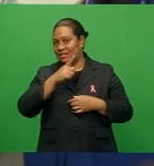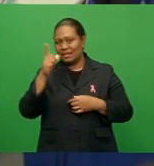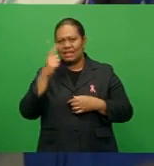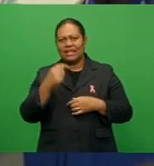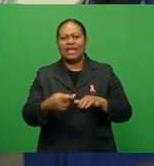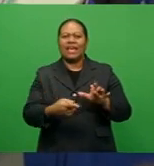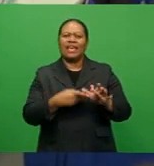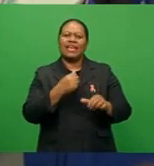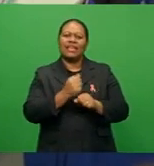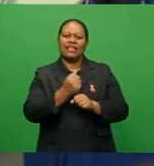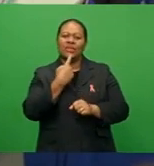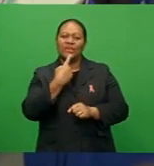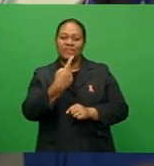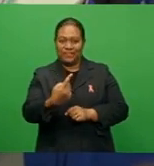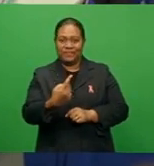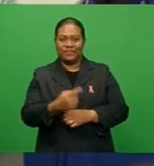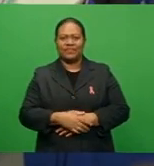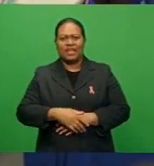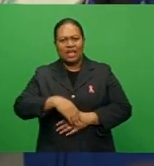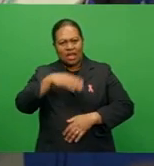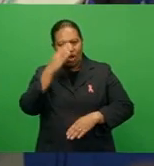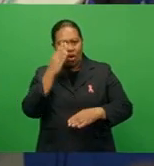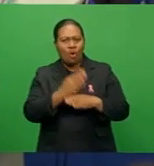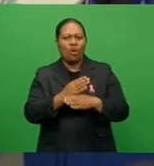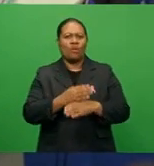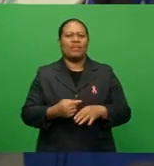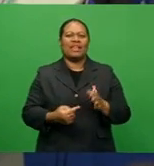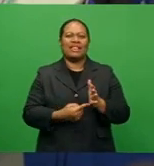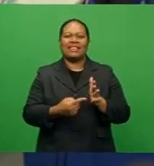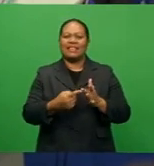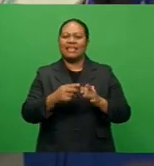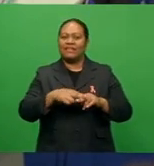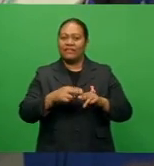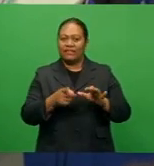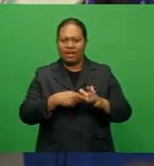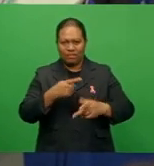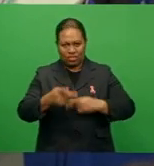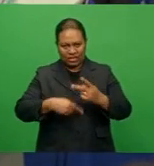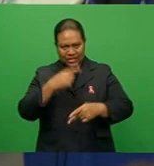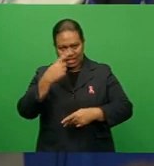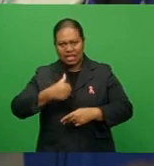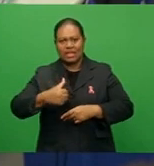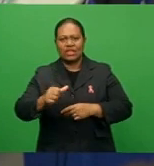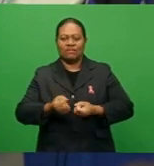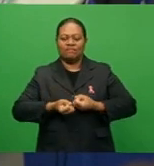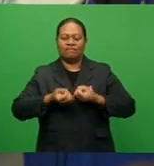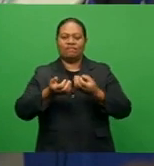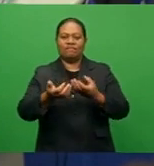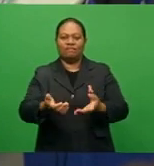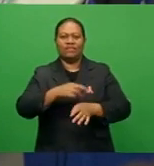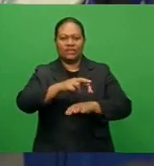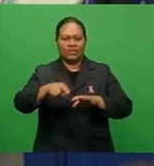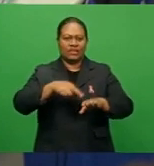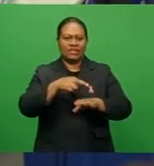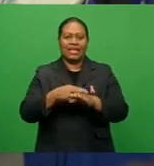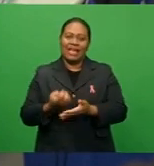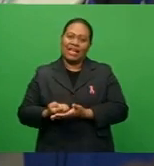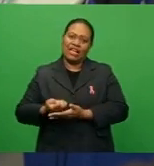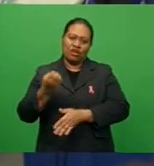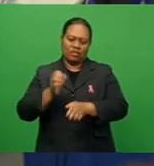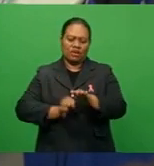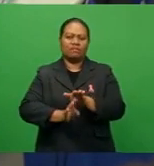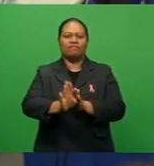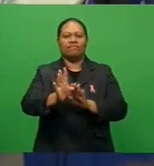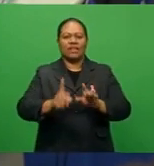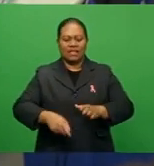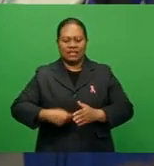Aya Said-Kyum said there is hope for that the TIFA process can be used to give the entire region and the economic growth,